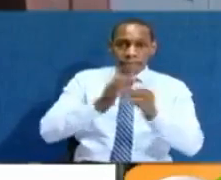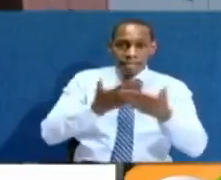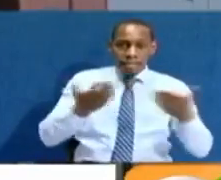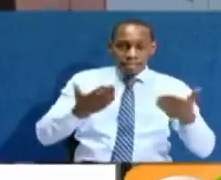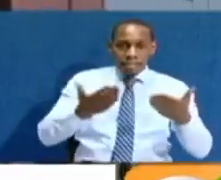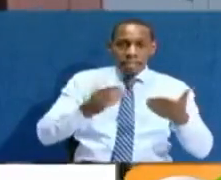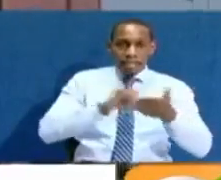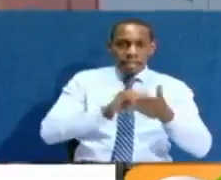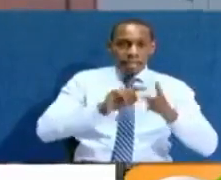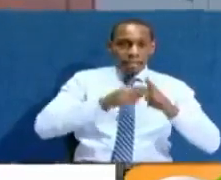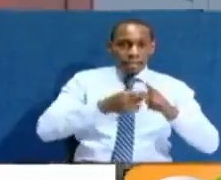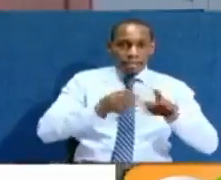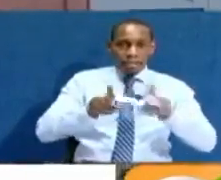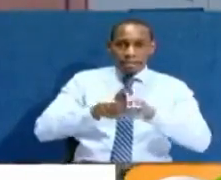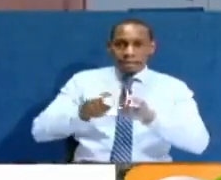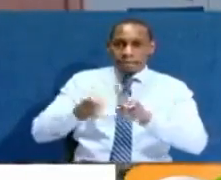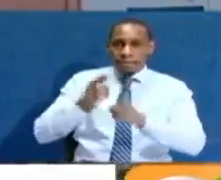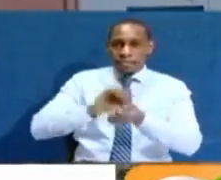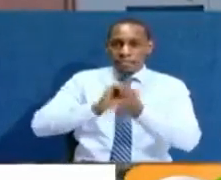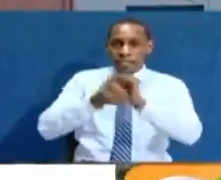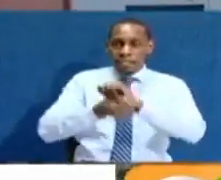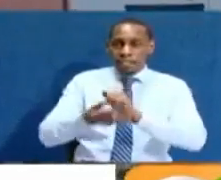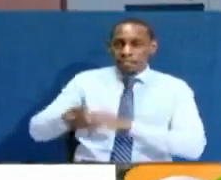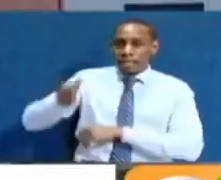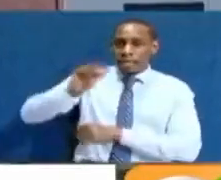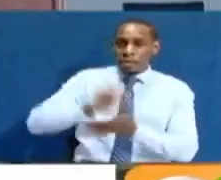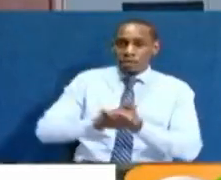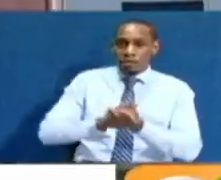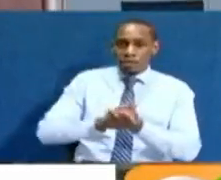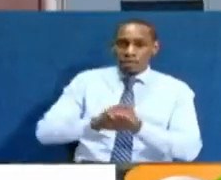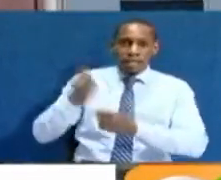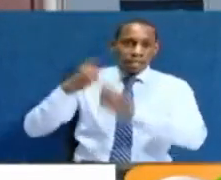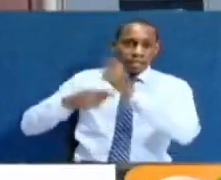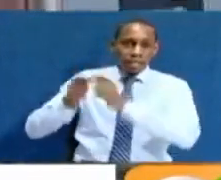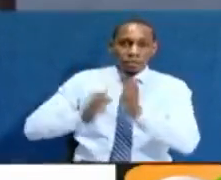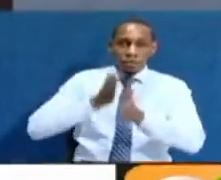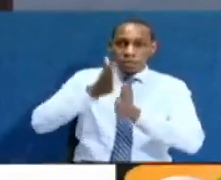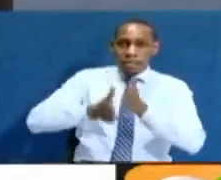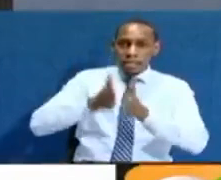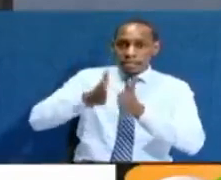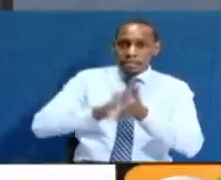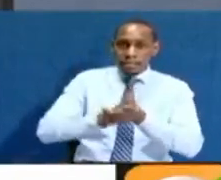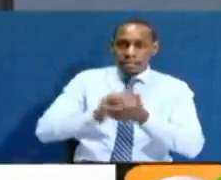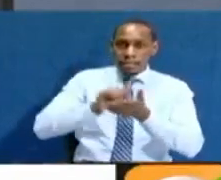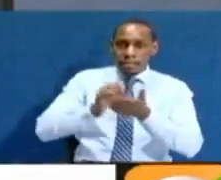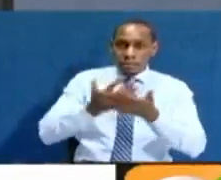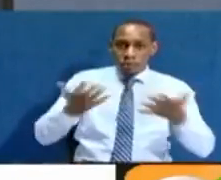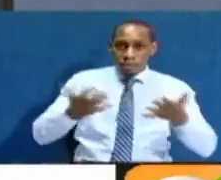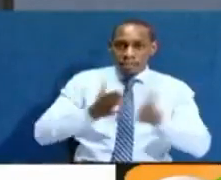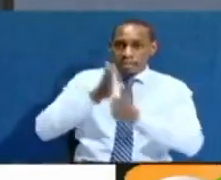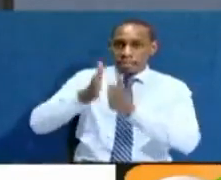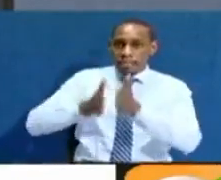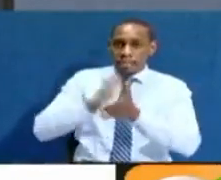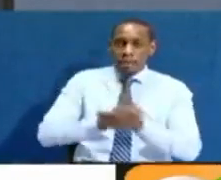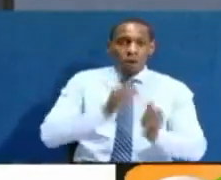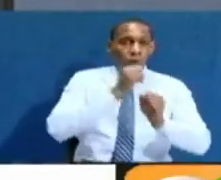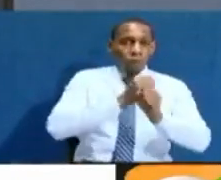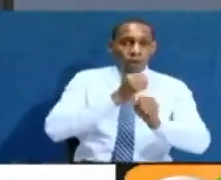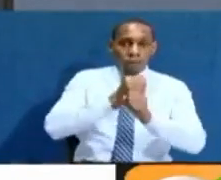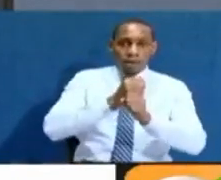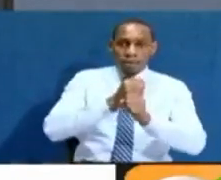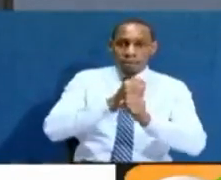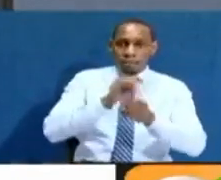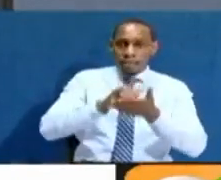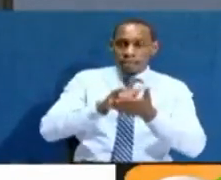under maintenance repairs and the initial conversions of additional conventional cargo wagons to load containerized cargo. The effort saw